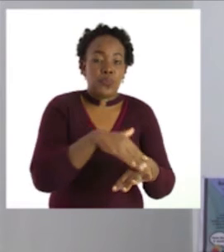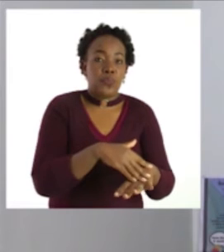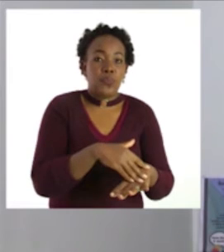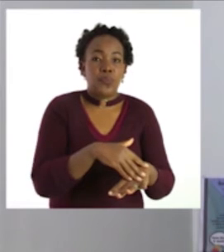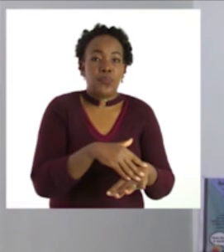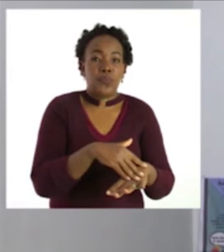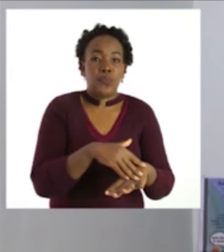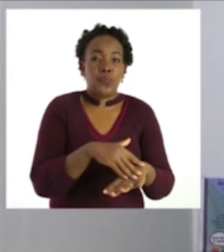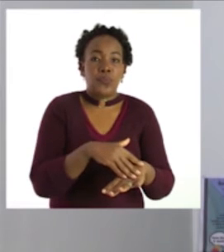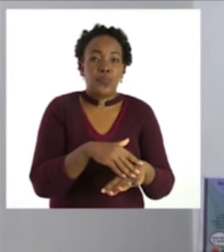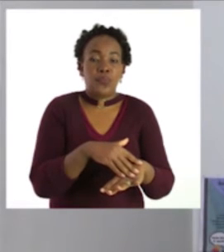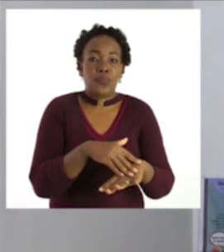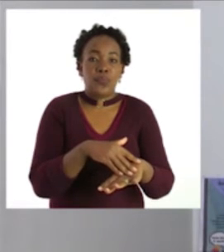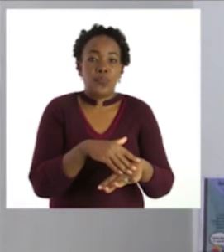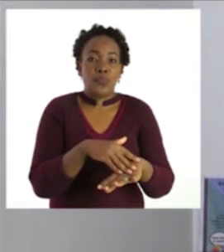on